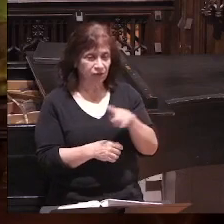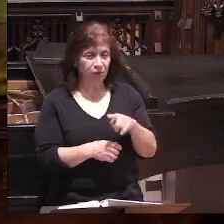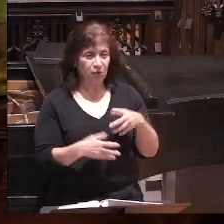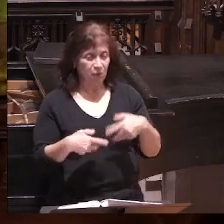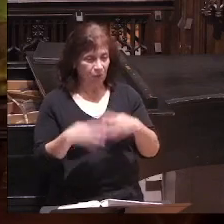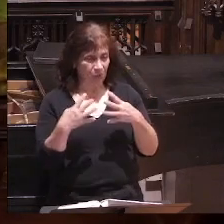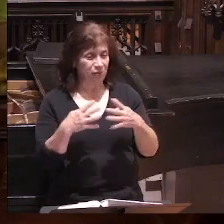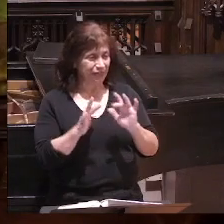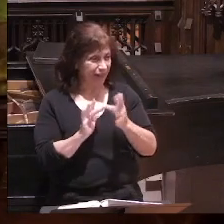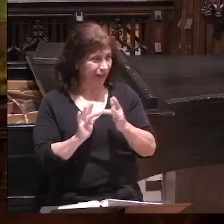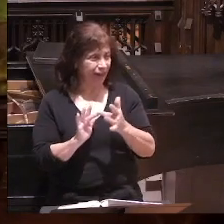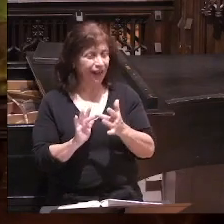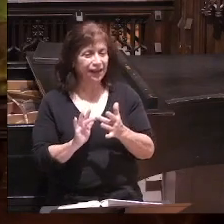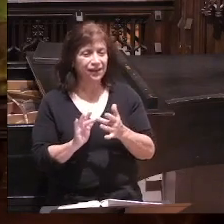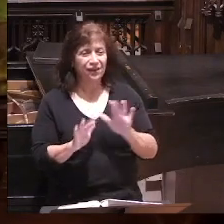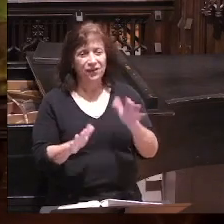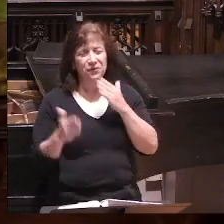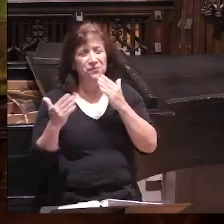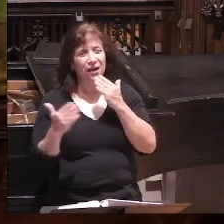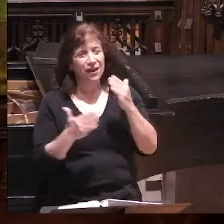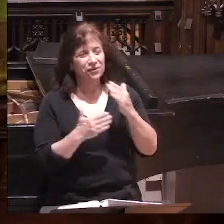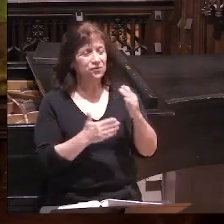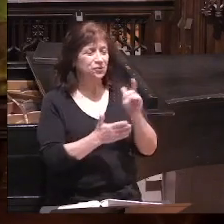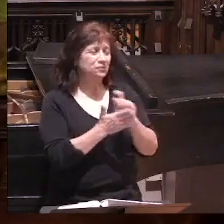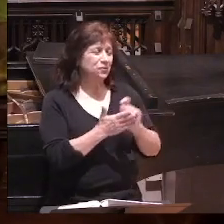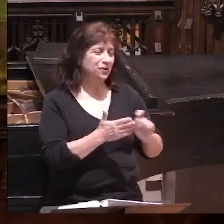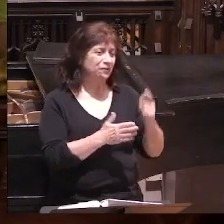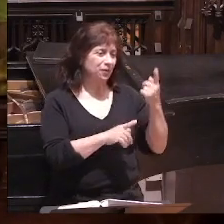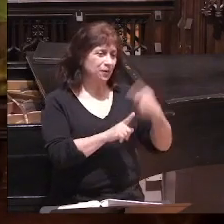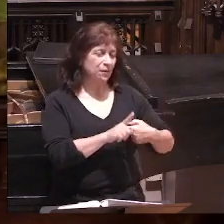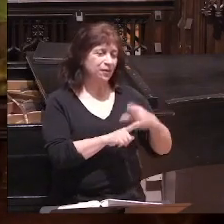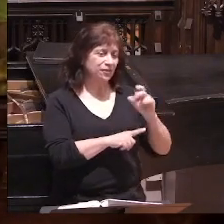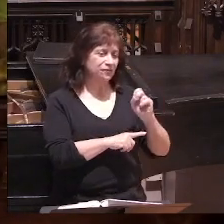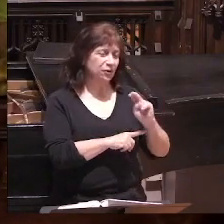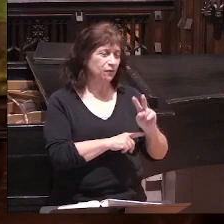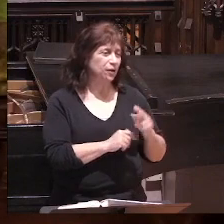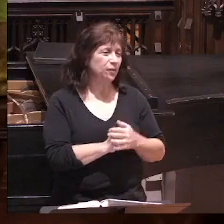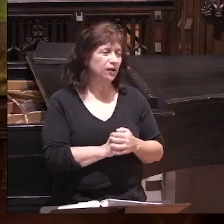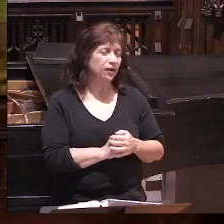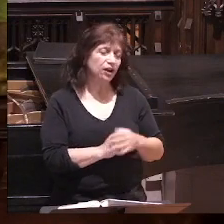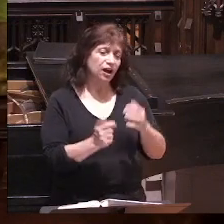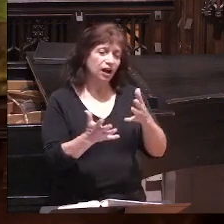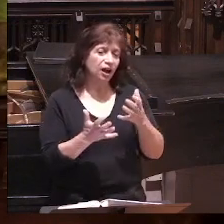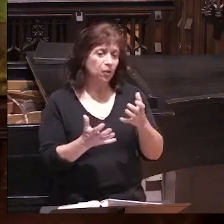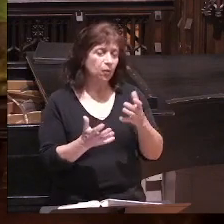posting online your gratitude journals for the month of November.